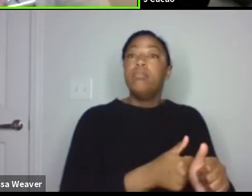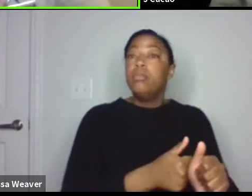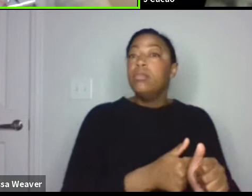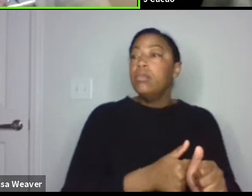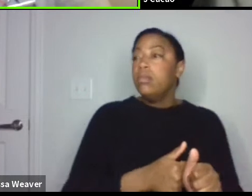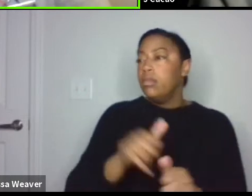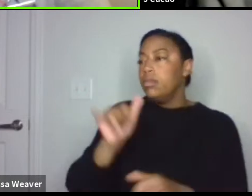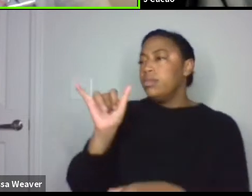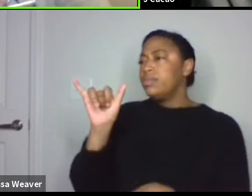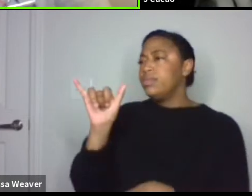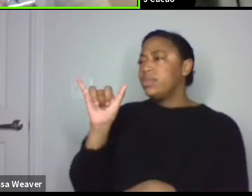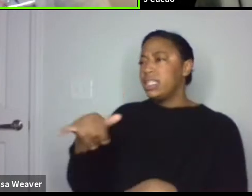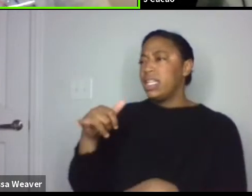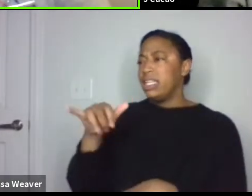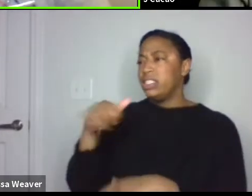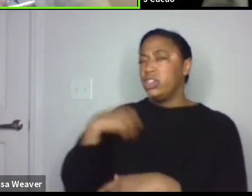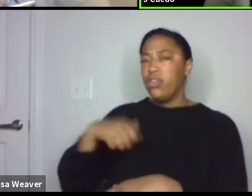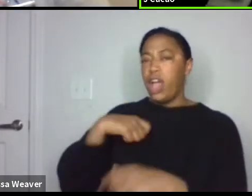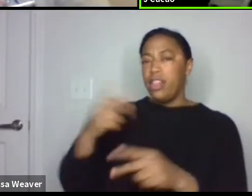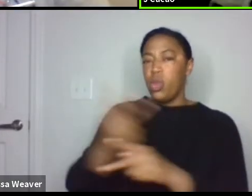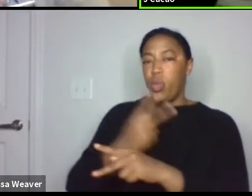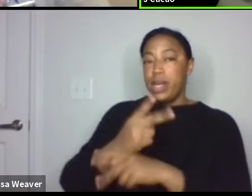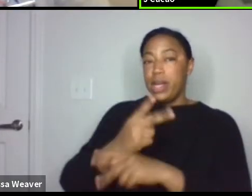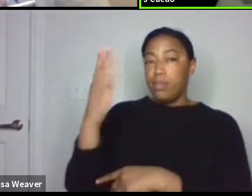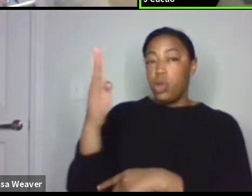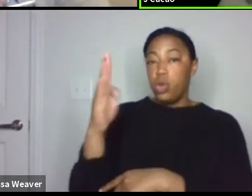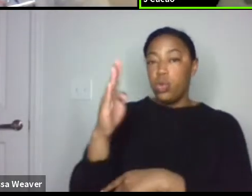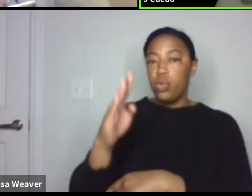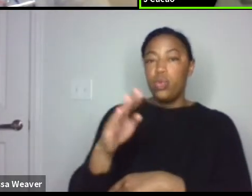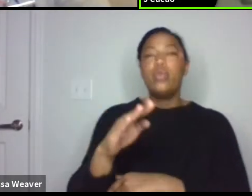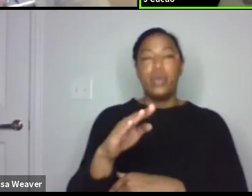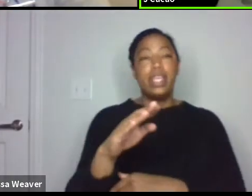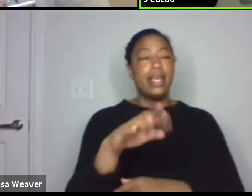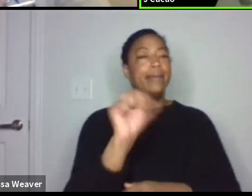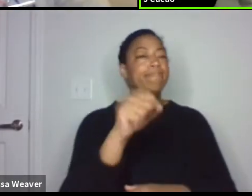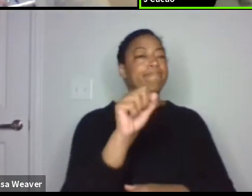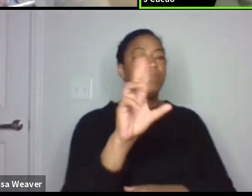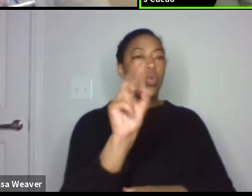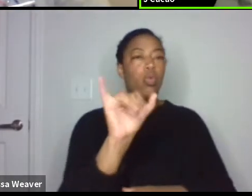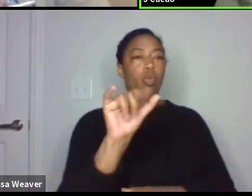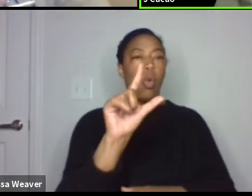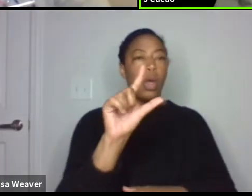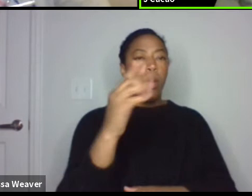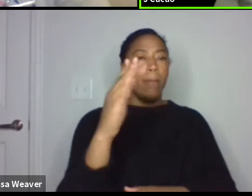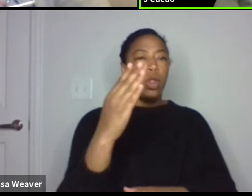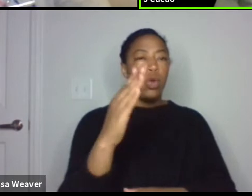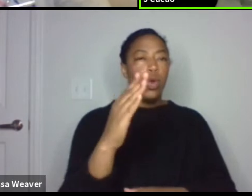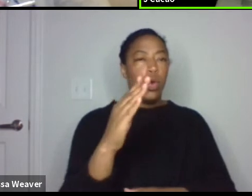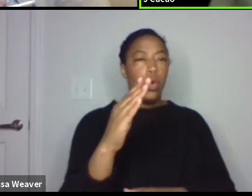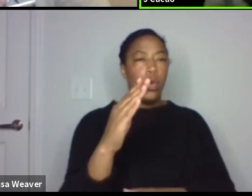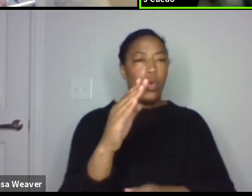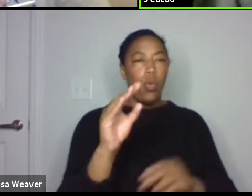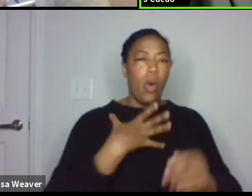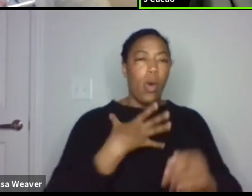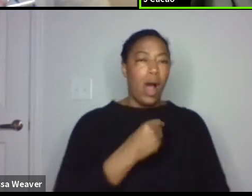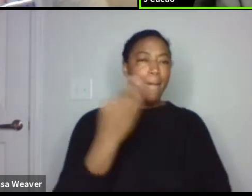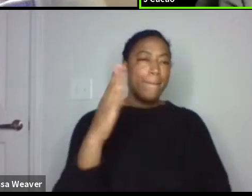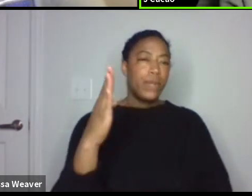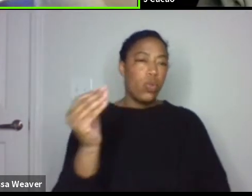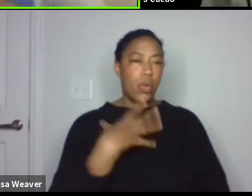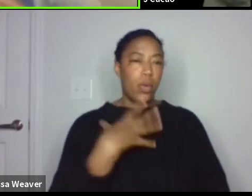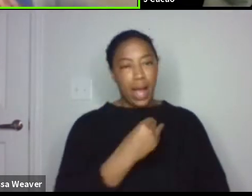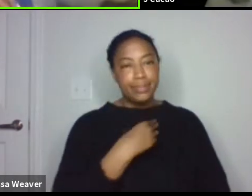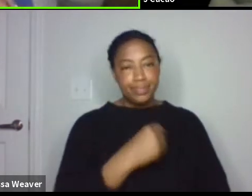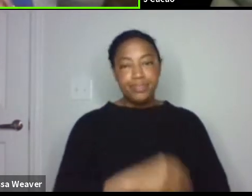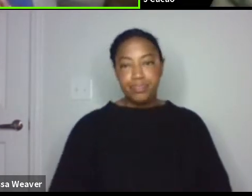that the fraternity that wears blue? Yeah, royal blue and pure white. Yep. Yeah, okay. I know what you're talking about. Blue and white. What school